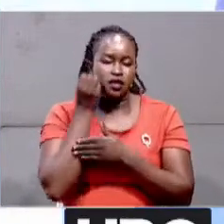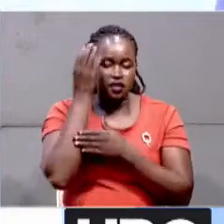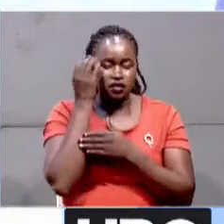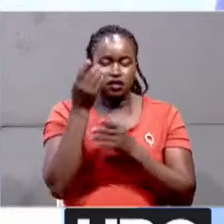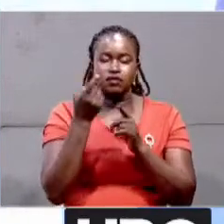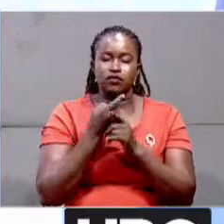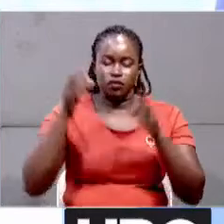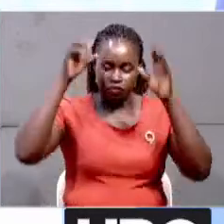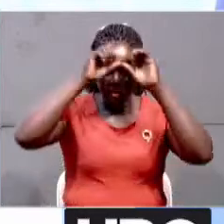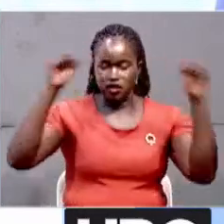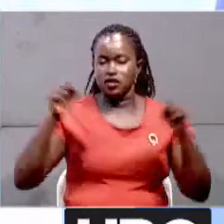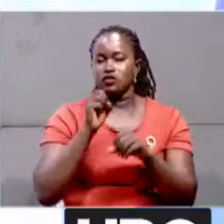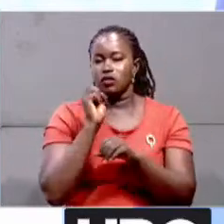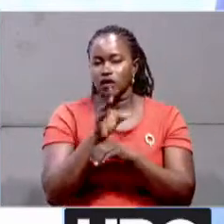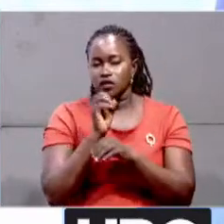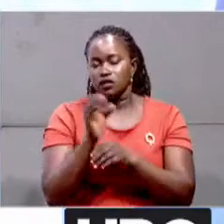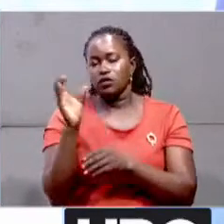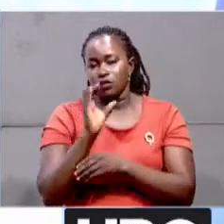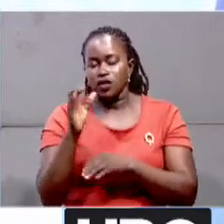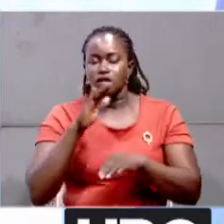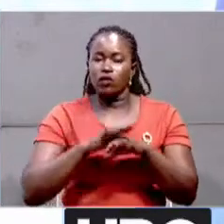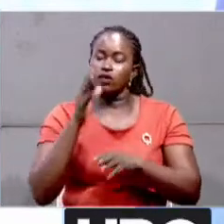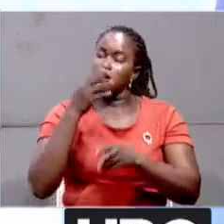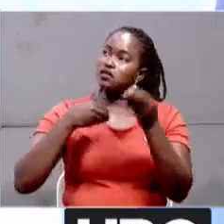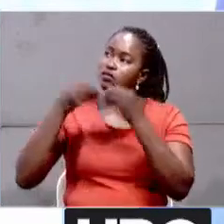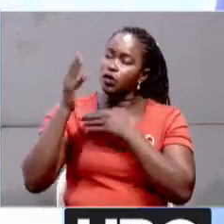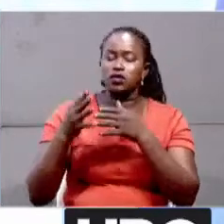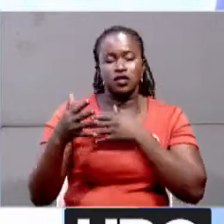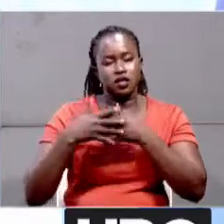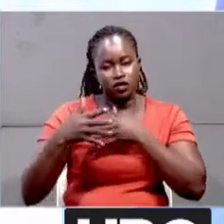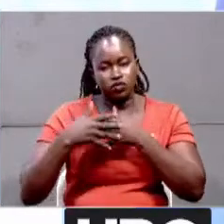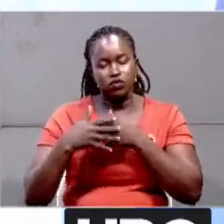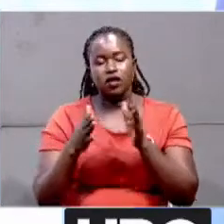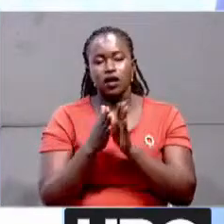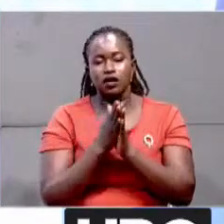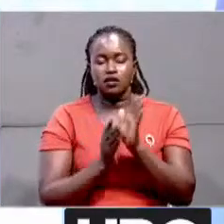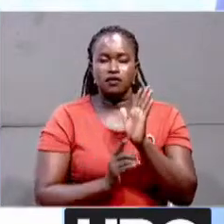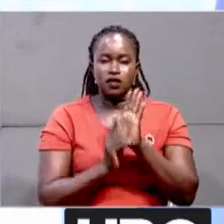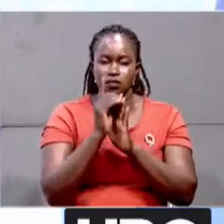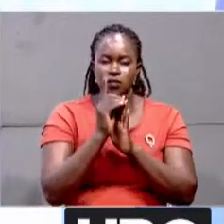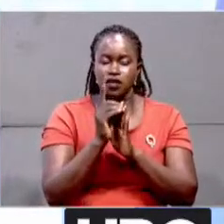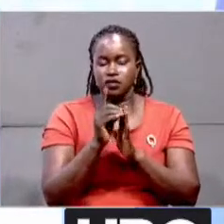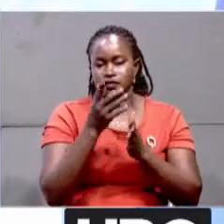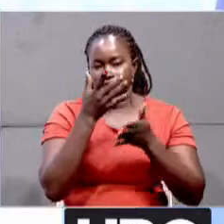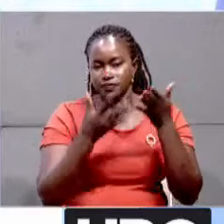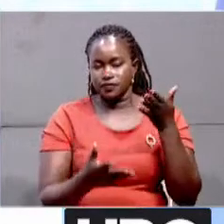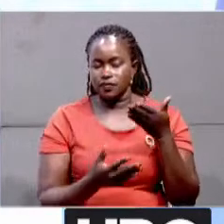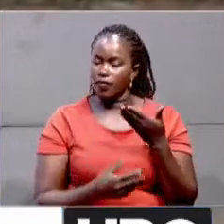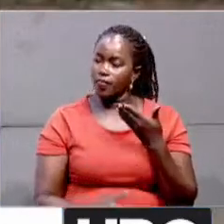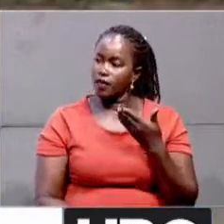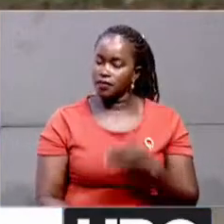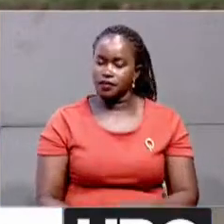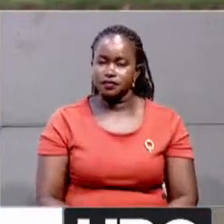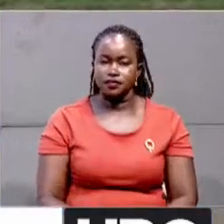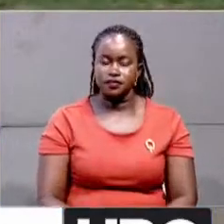the Presidential Advisory Committee on Export, Industry and Development. Henry Okrut reports.